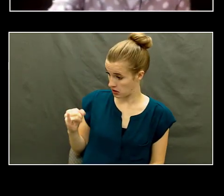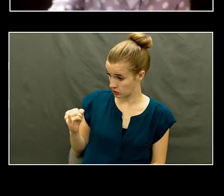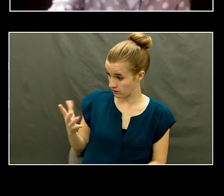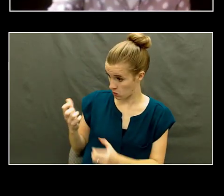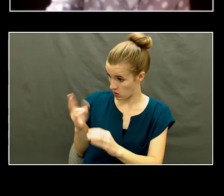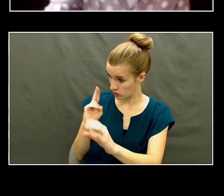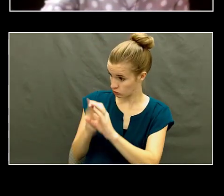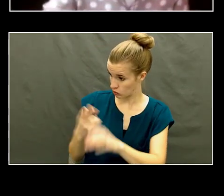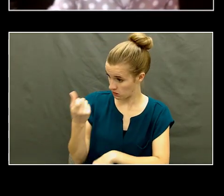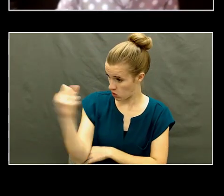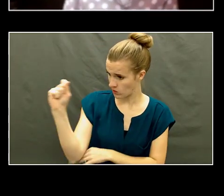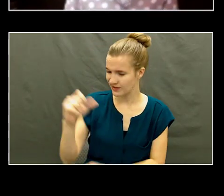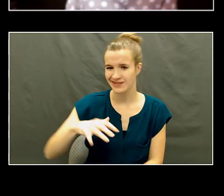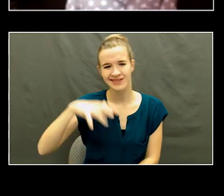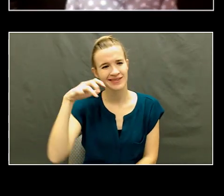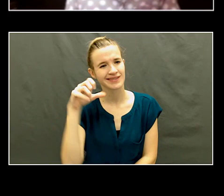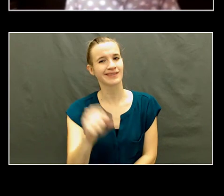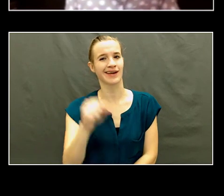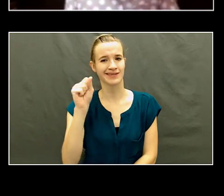go.